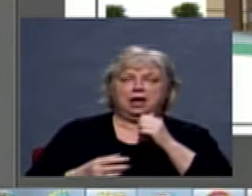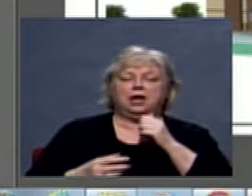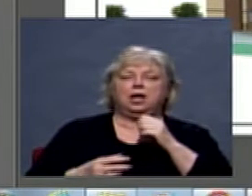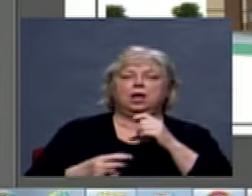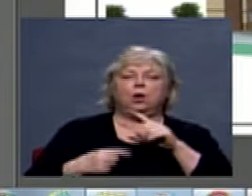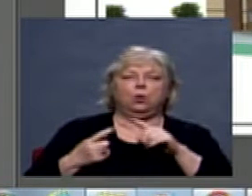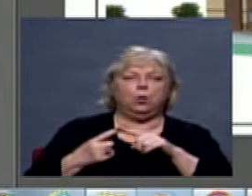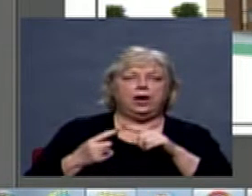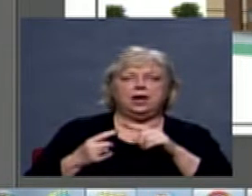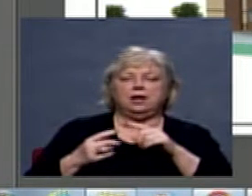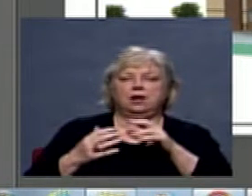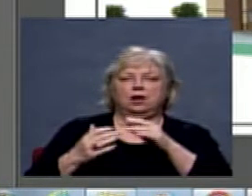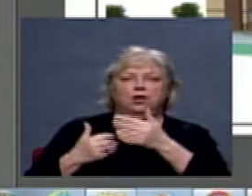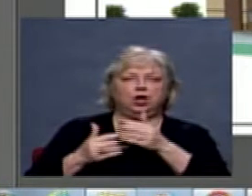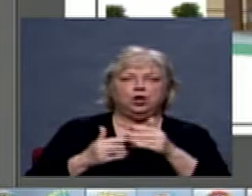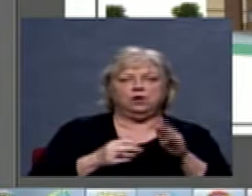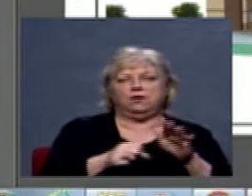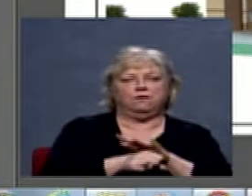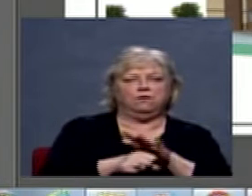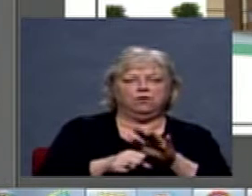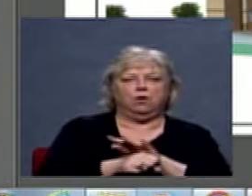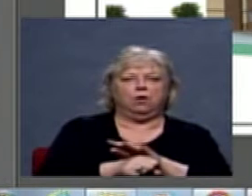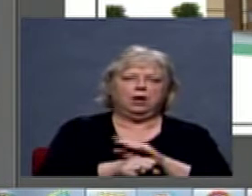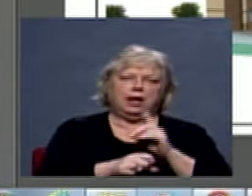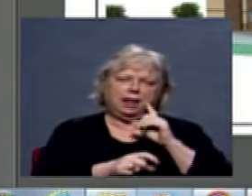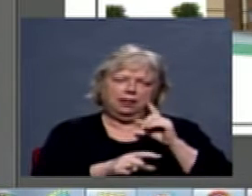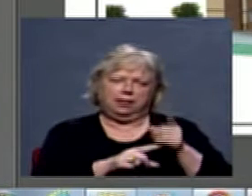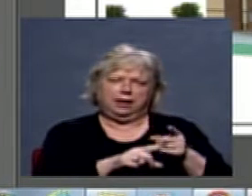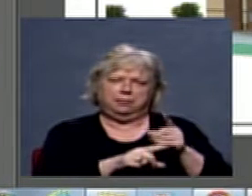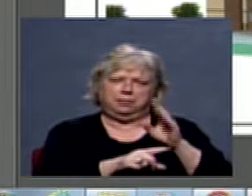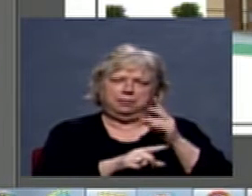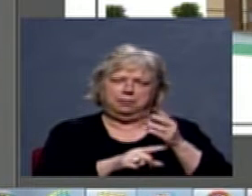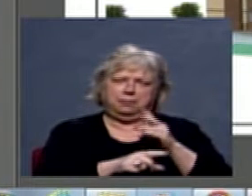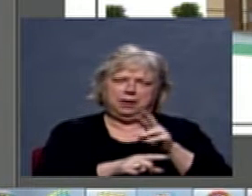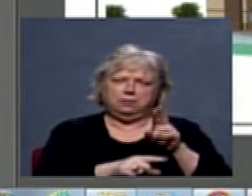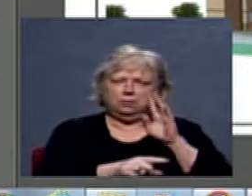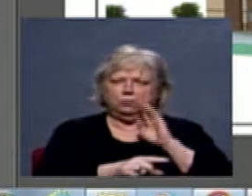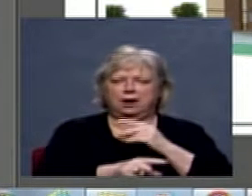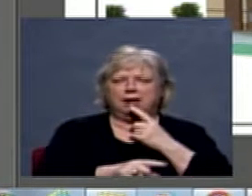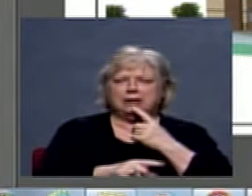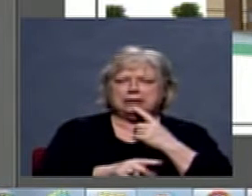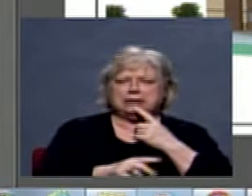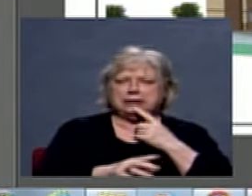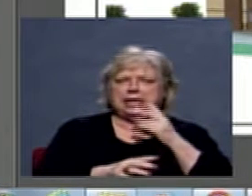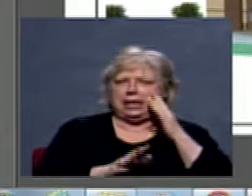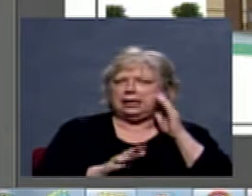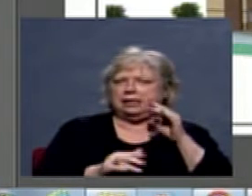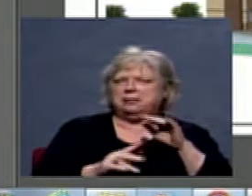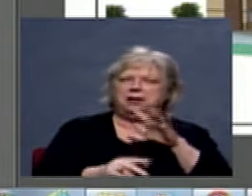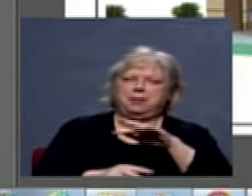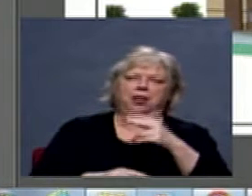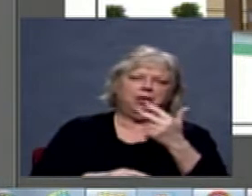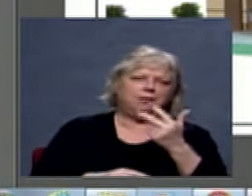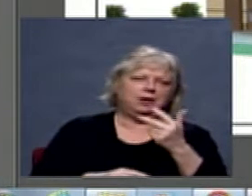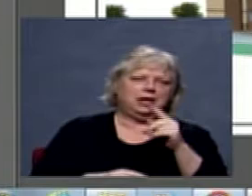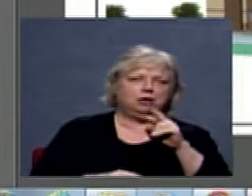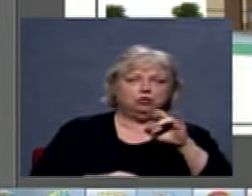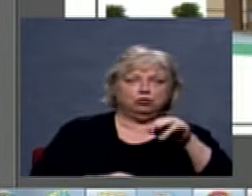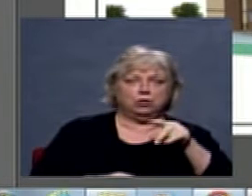Mr. Brown said 13 trips. And I'm wondering how many of those